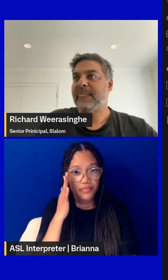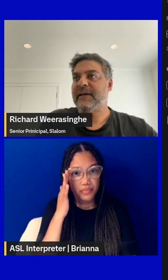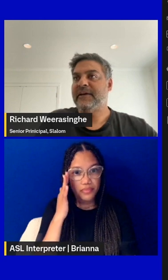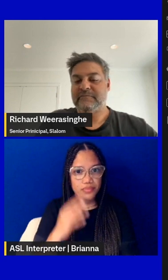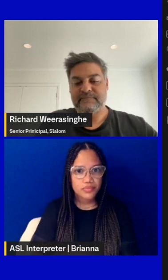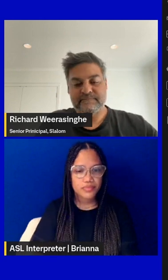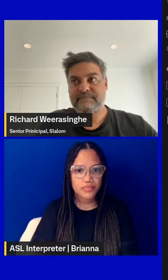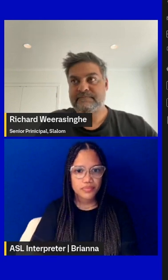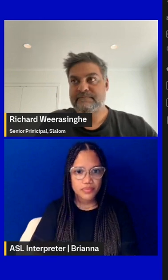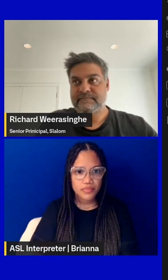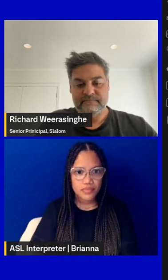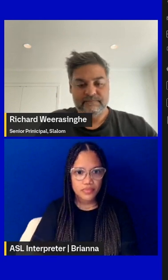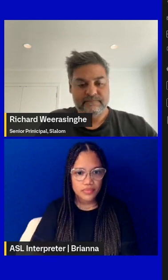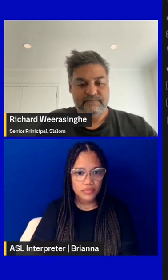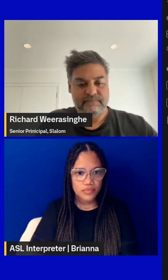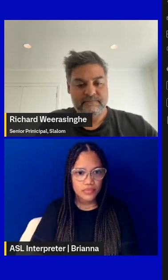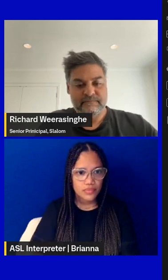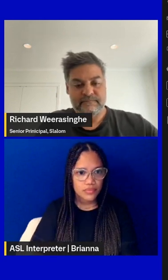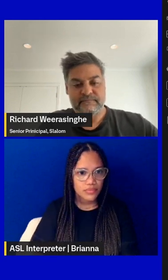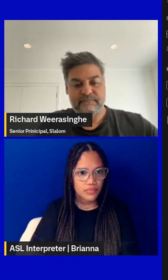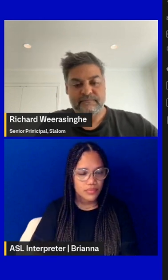Okay.